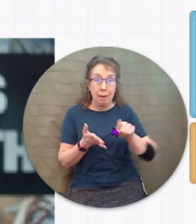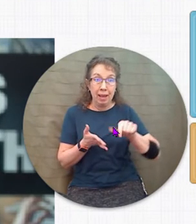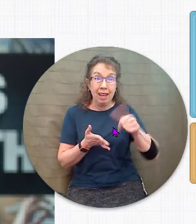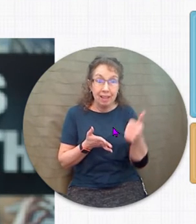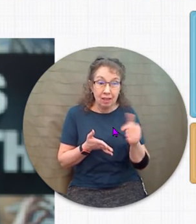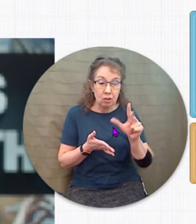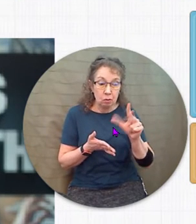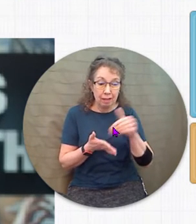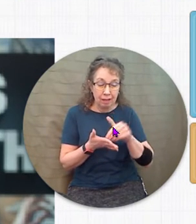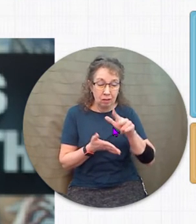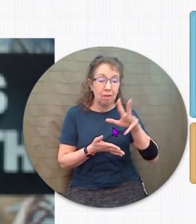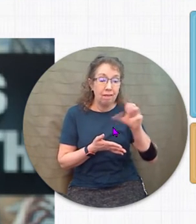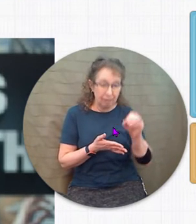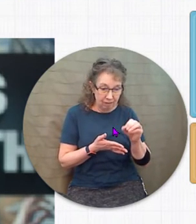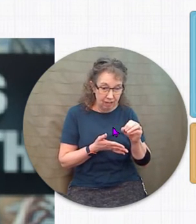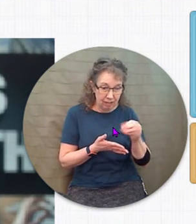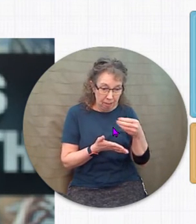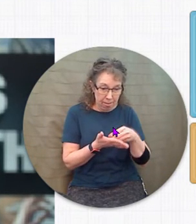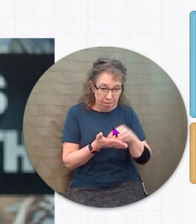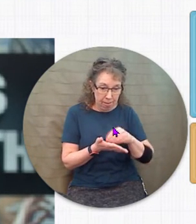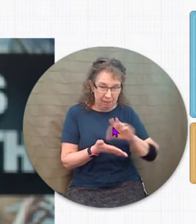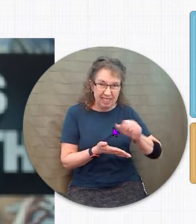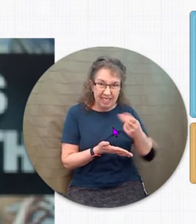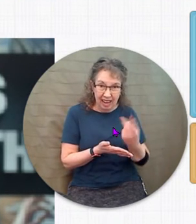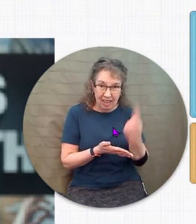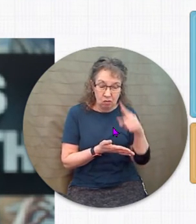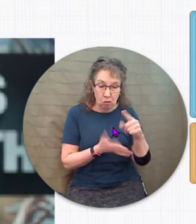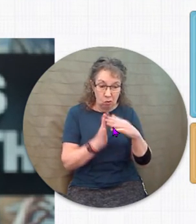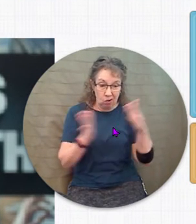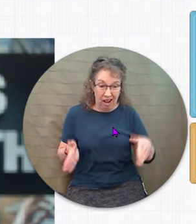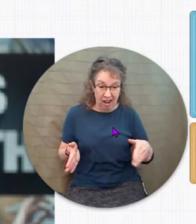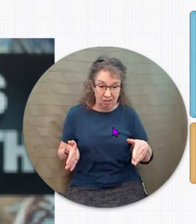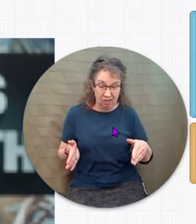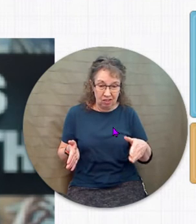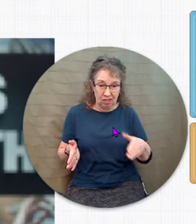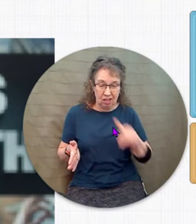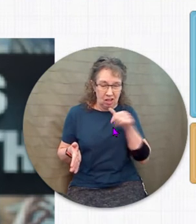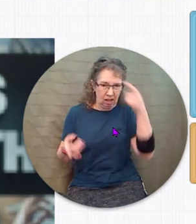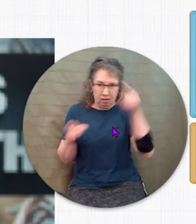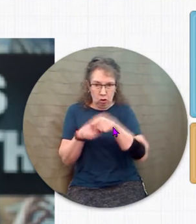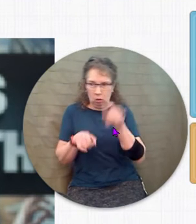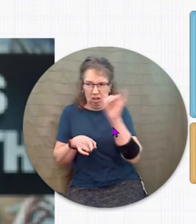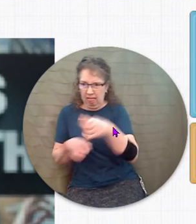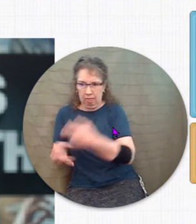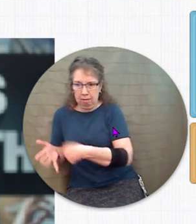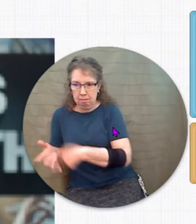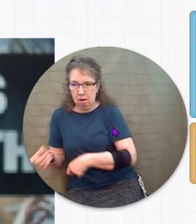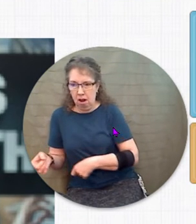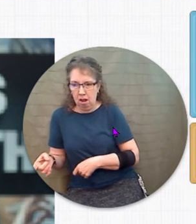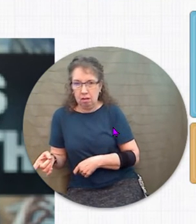3,350 currency units for a house that wasn't even the agreed upon price